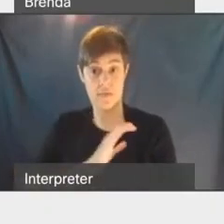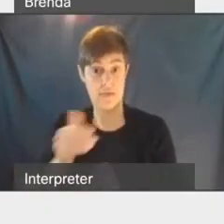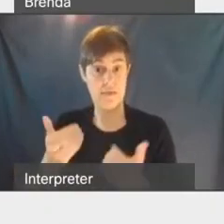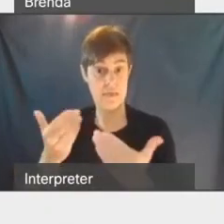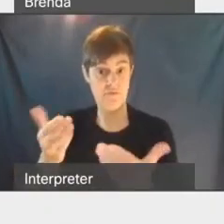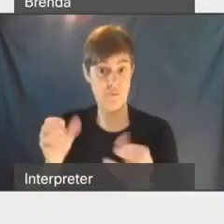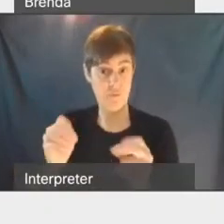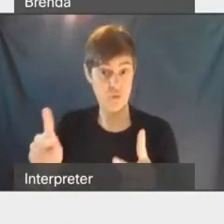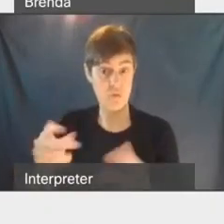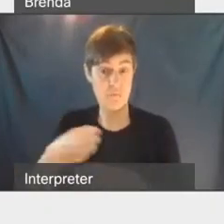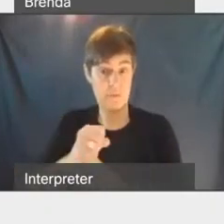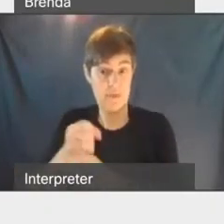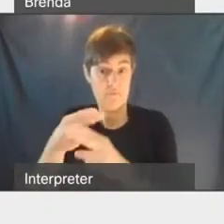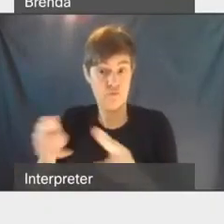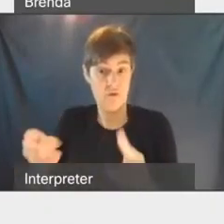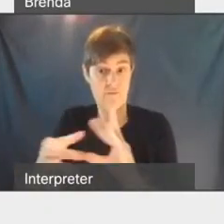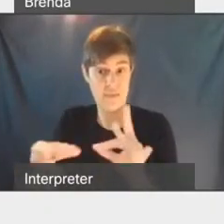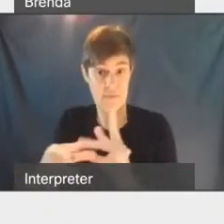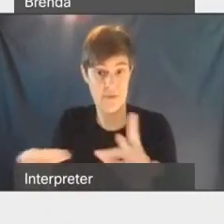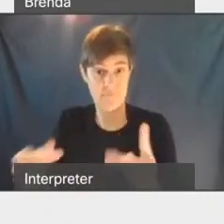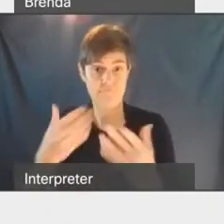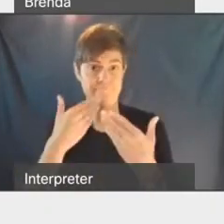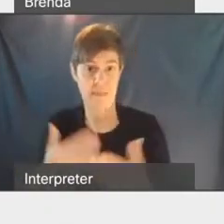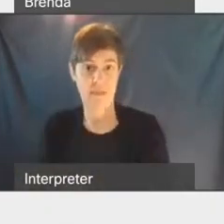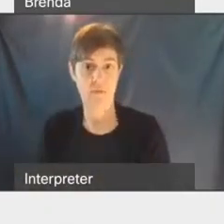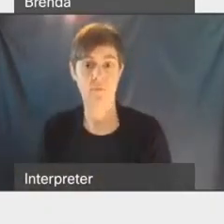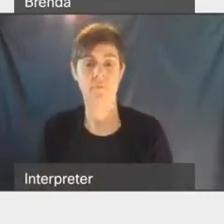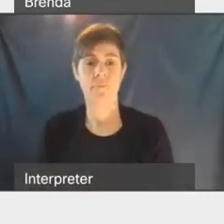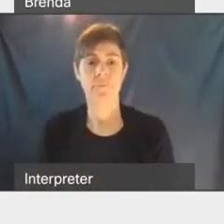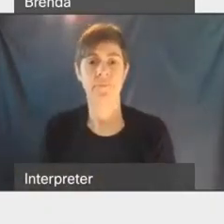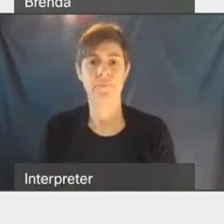brief statement. Thanks.